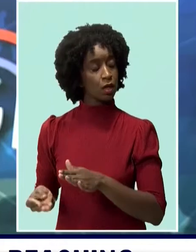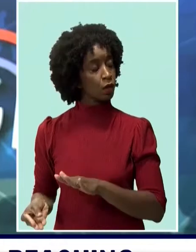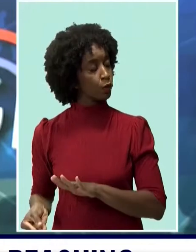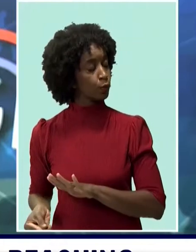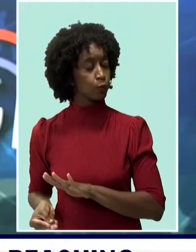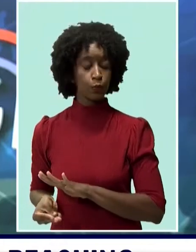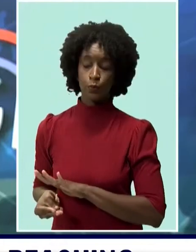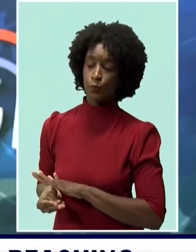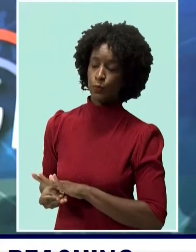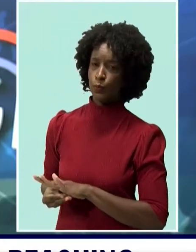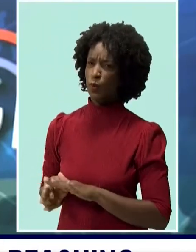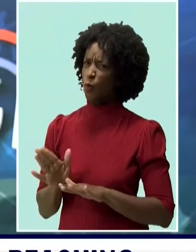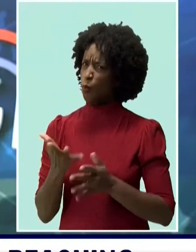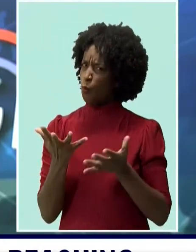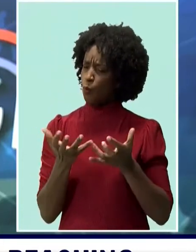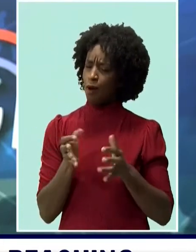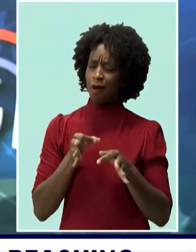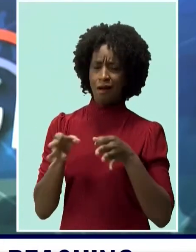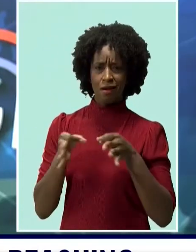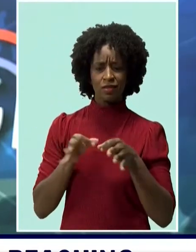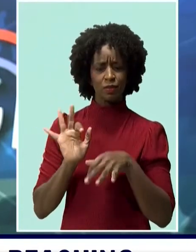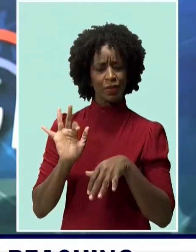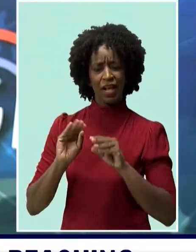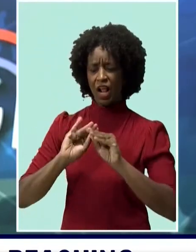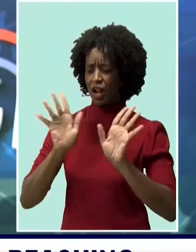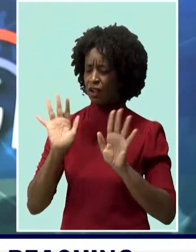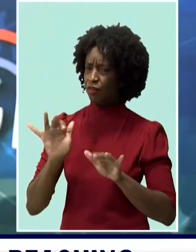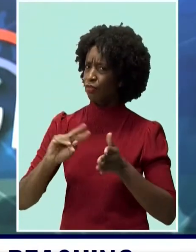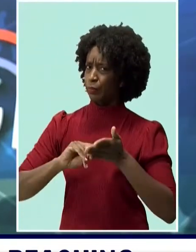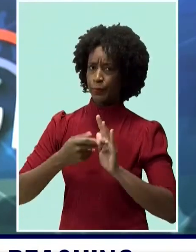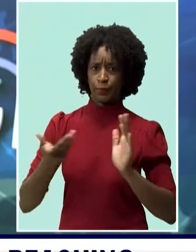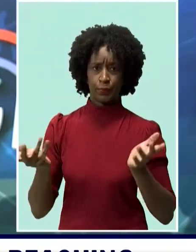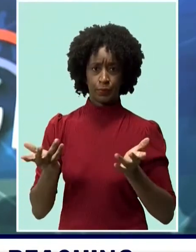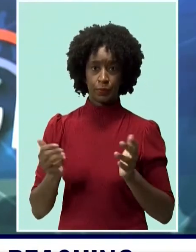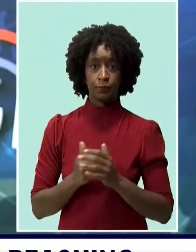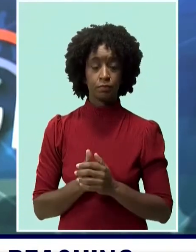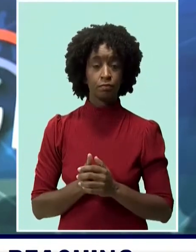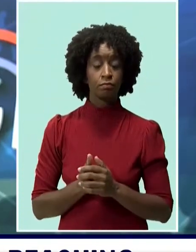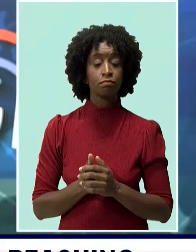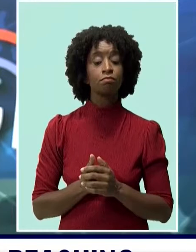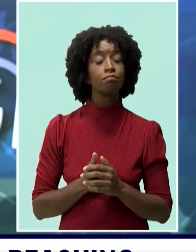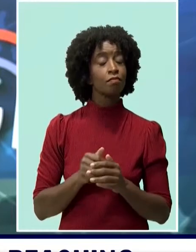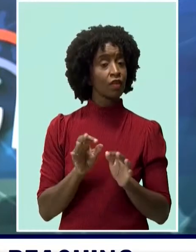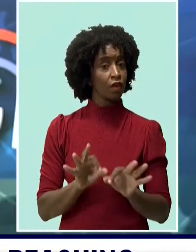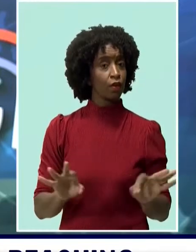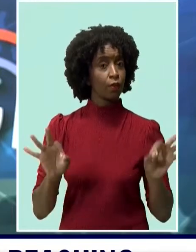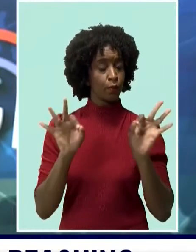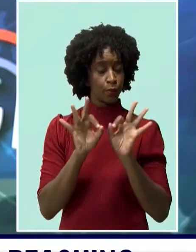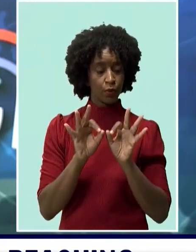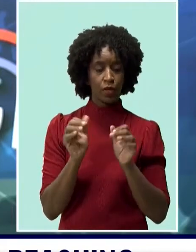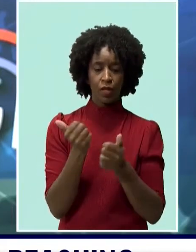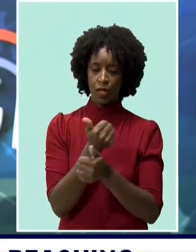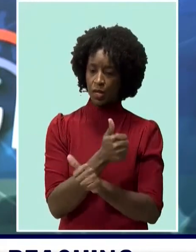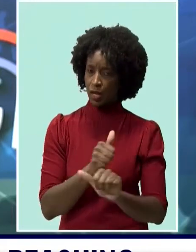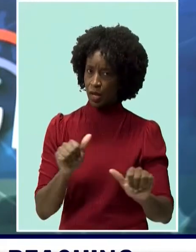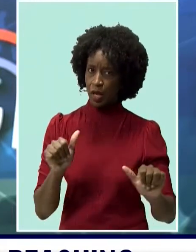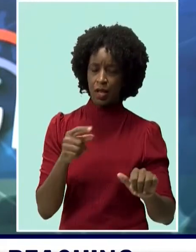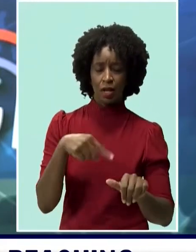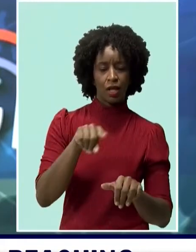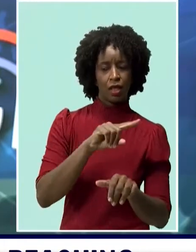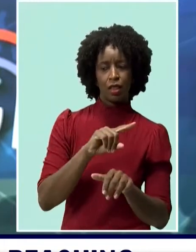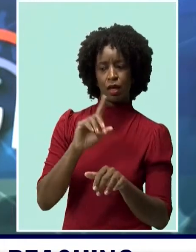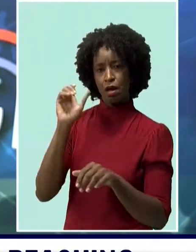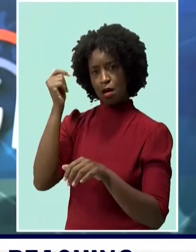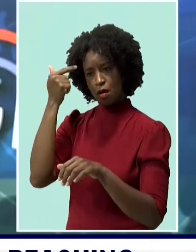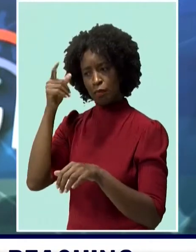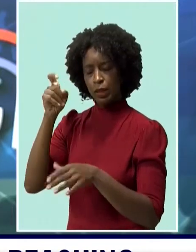corruption. He says Barbadians must be aware that any activities engaged in must demonstrate good faith with no sinister